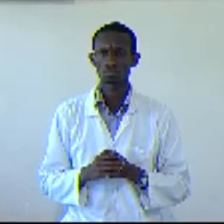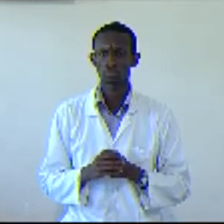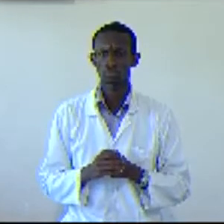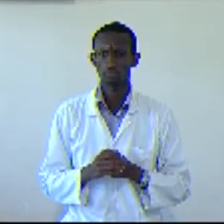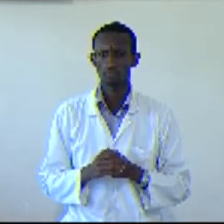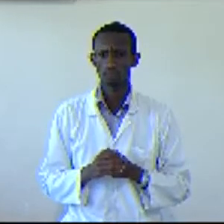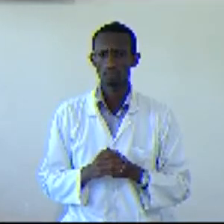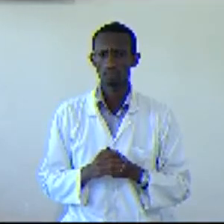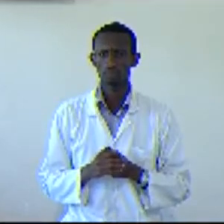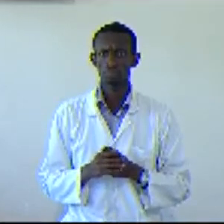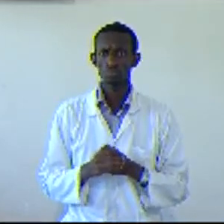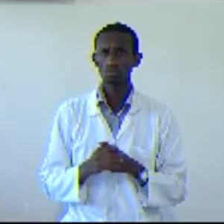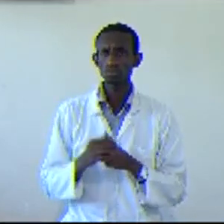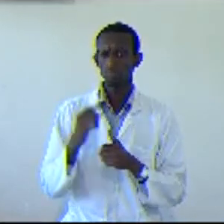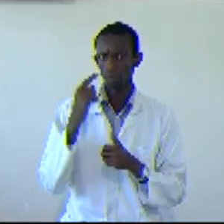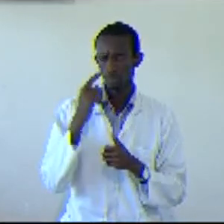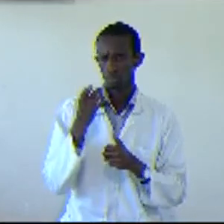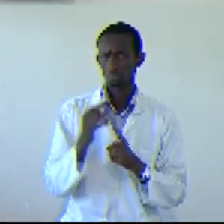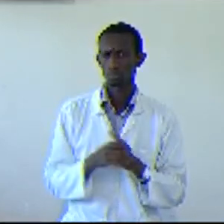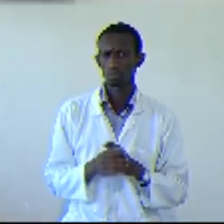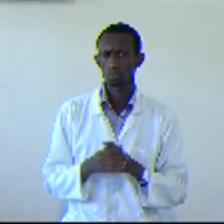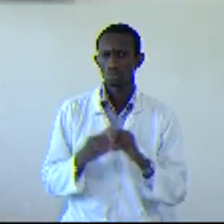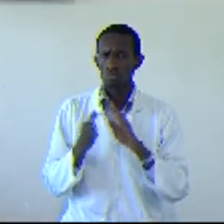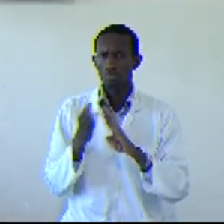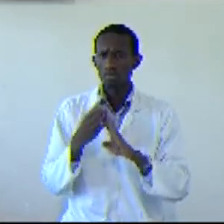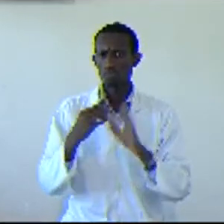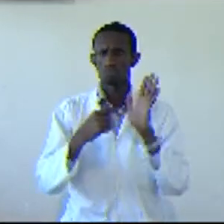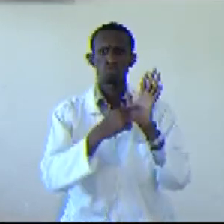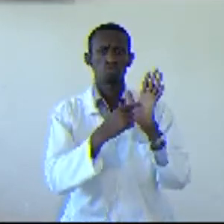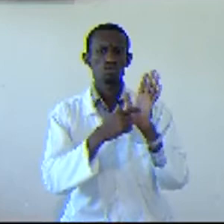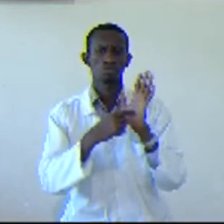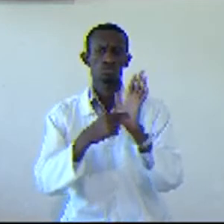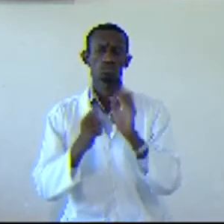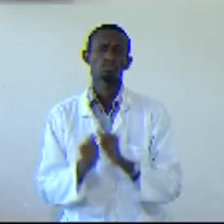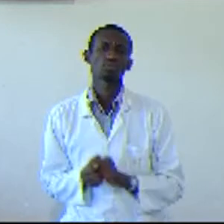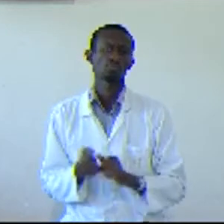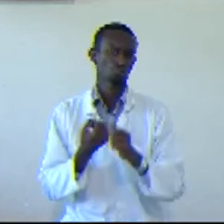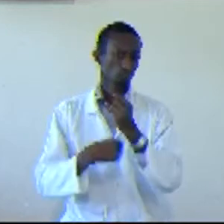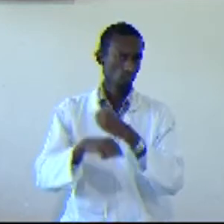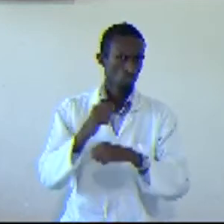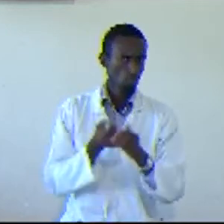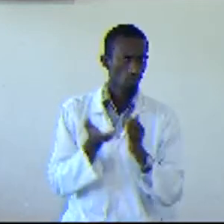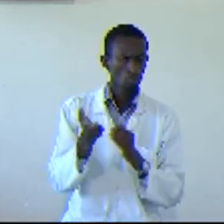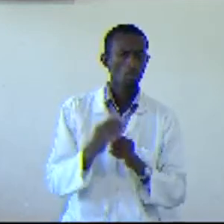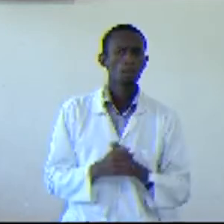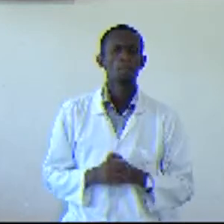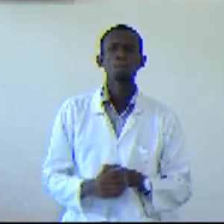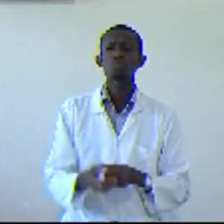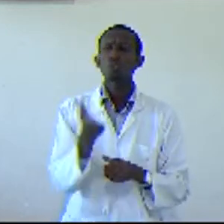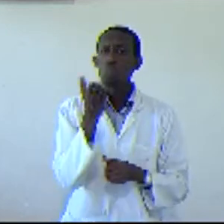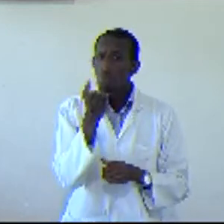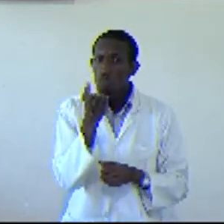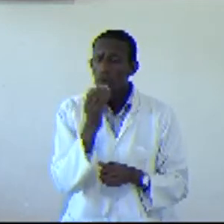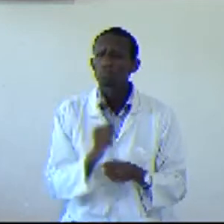Let's have immediately the quick example, the activity. So calculate the momentum for